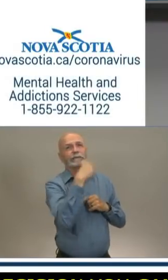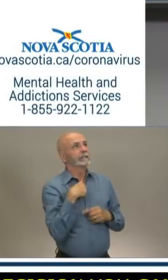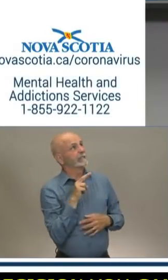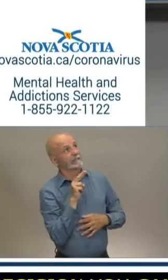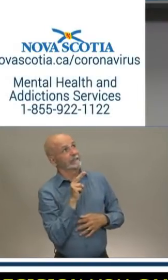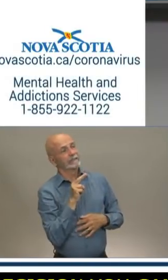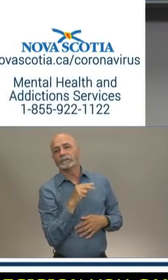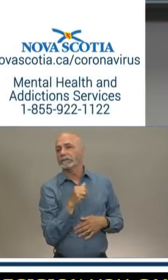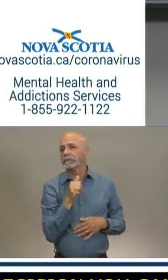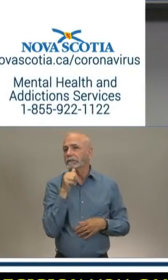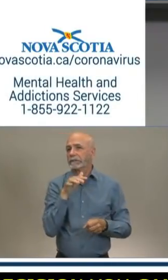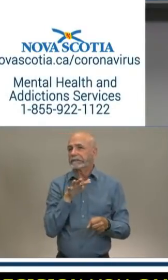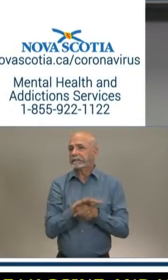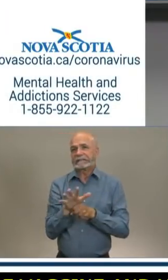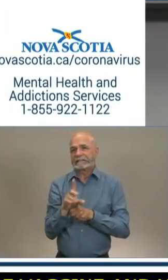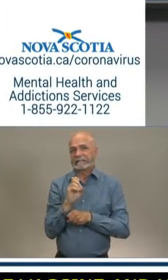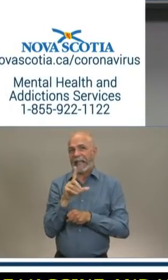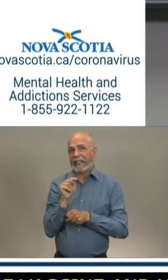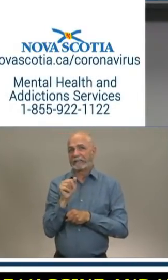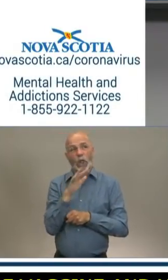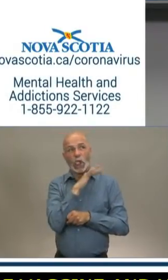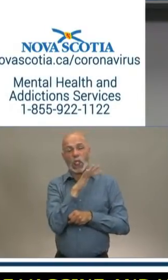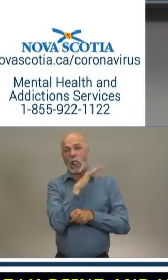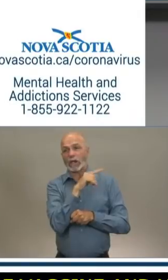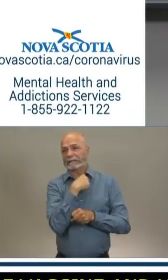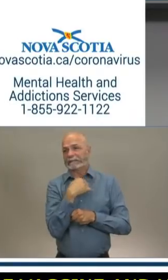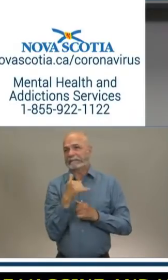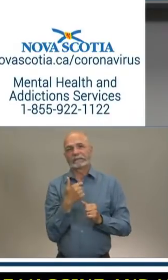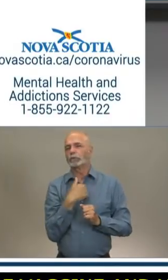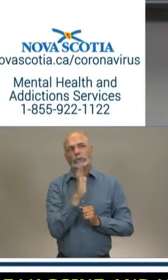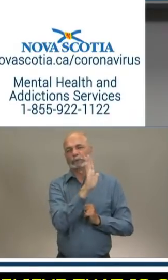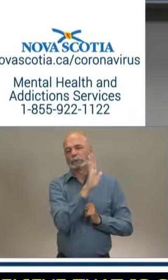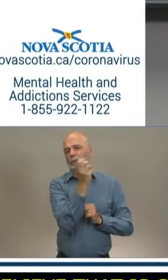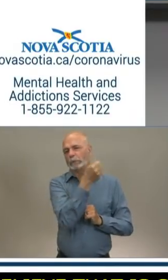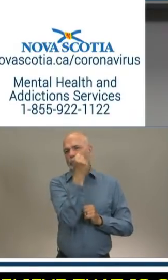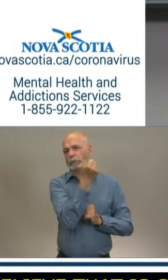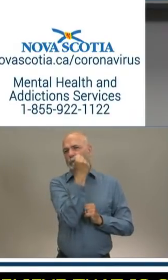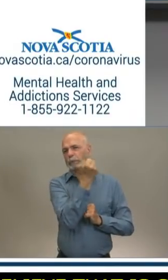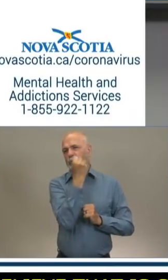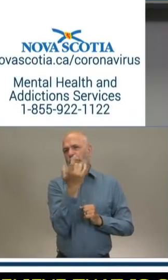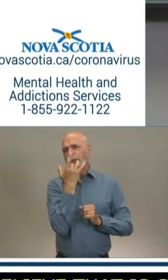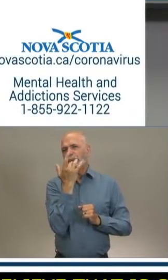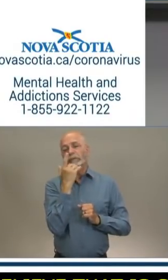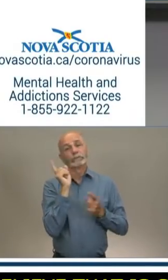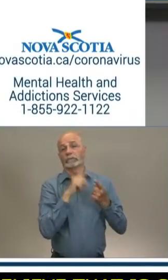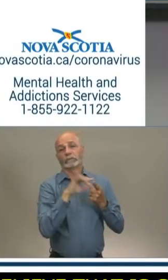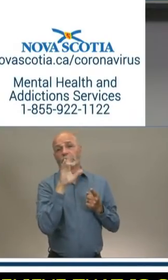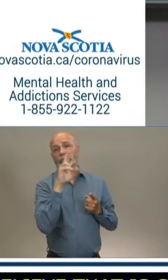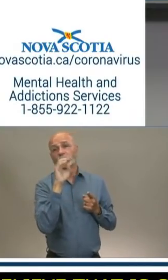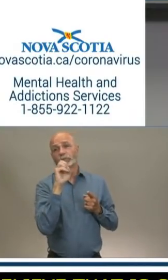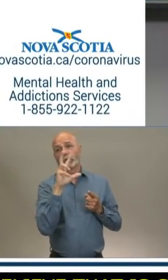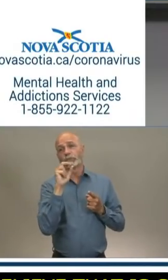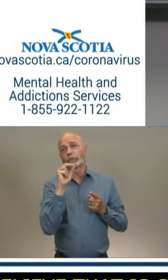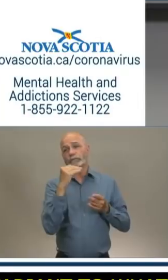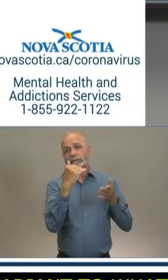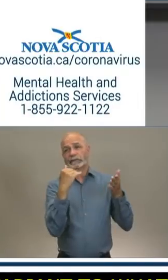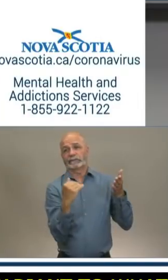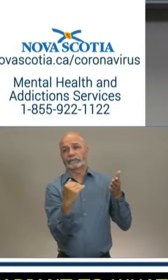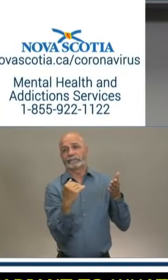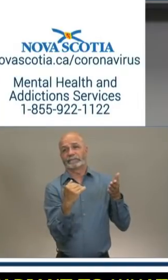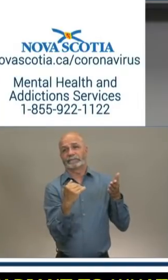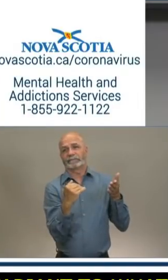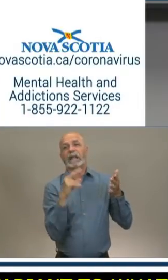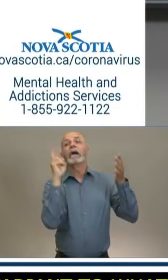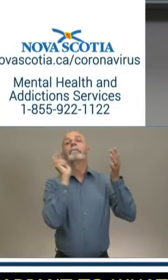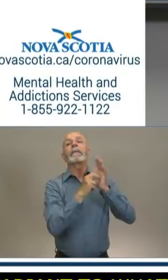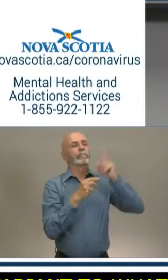what we're watching is what has been the impact of New Brunswick on that decision, and that gives the 30th will give us 2 weeks to observe that impact